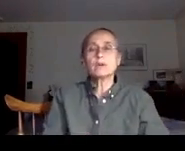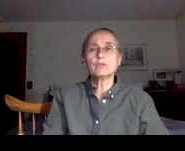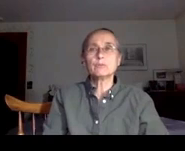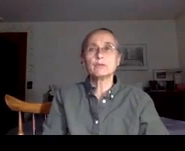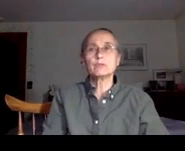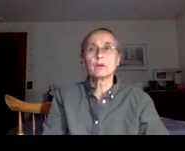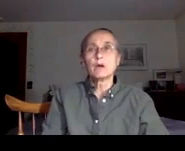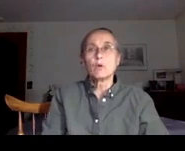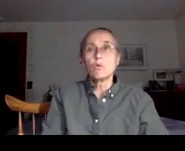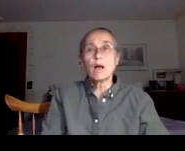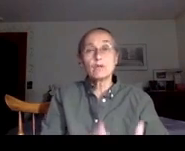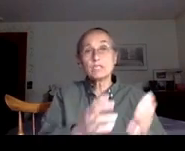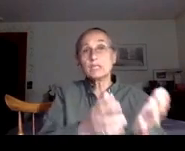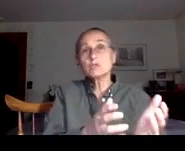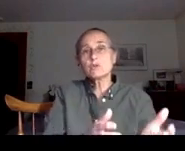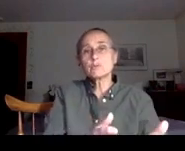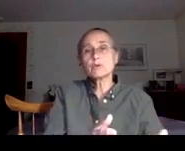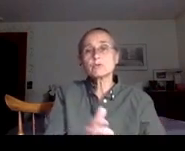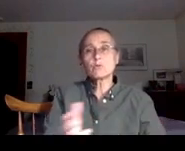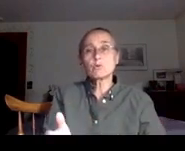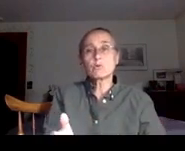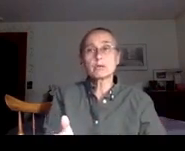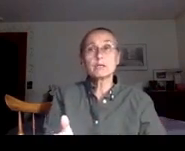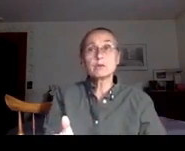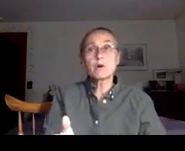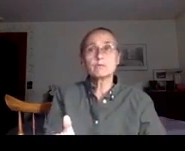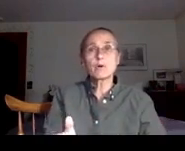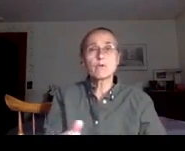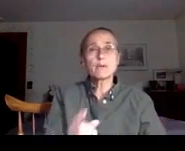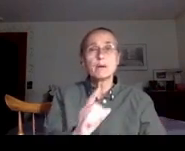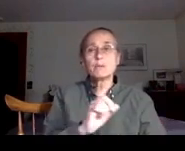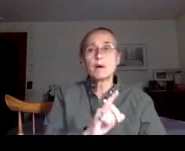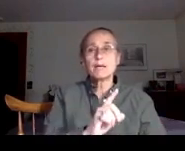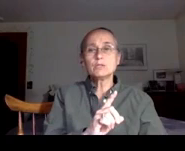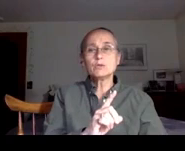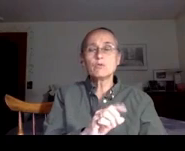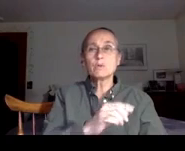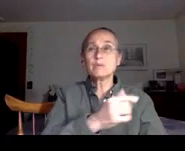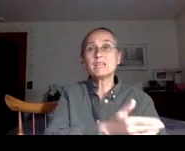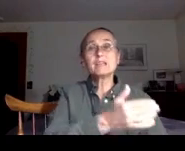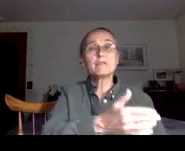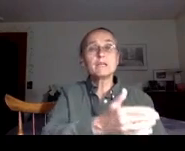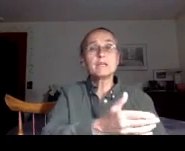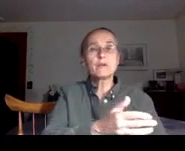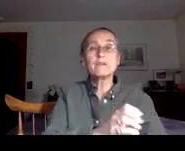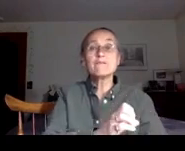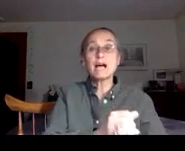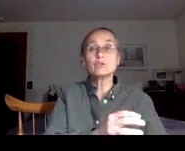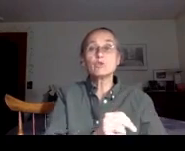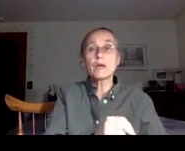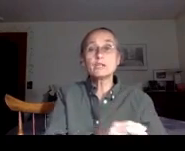ongoing assessments. While a teacher in a preschool or a kindergarten program might do a beginning of the